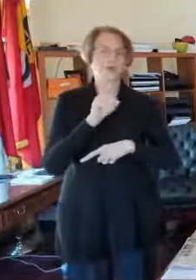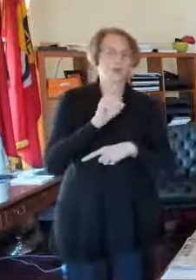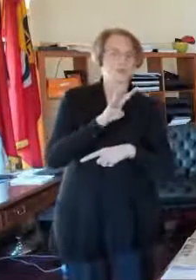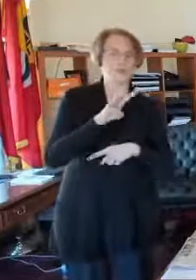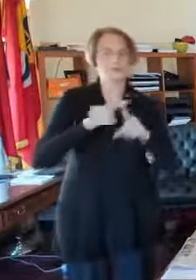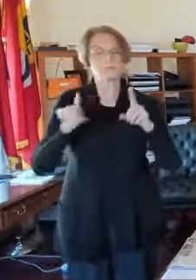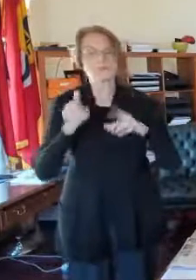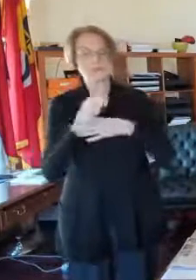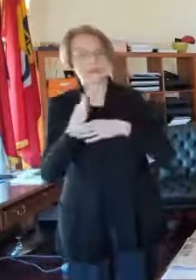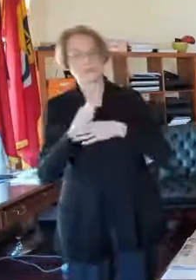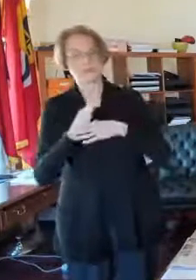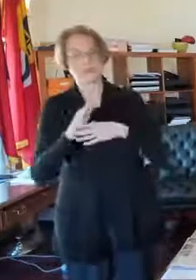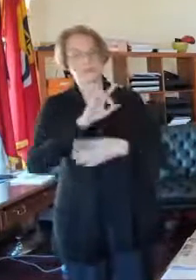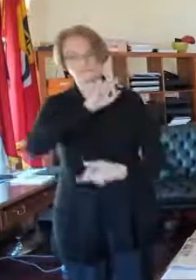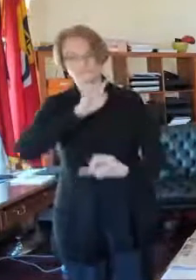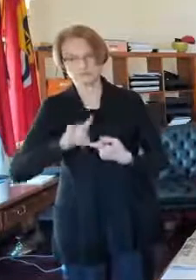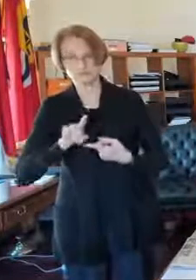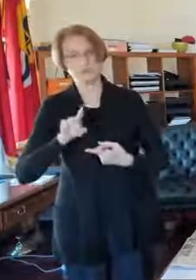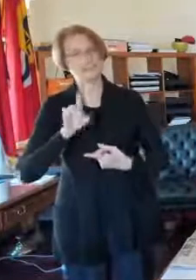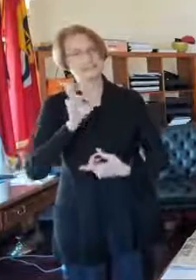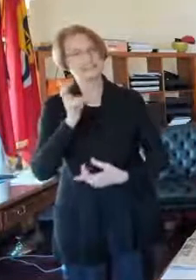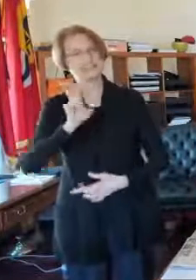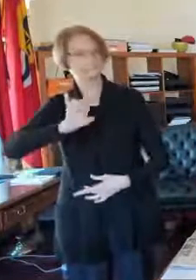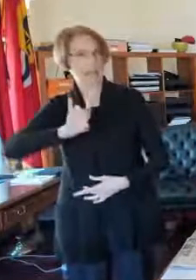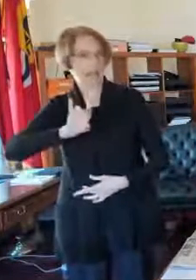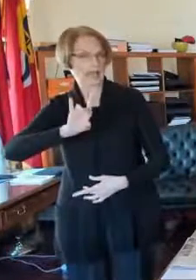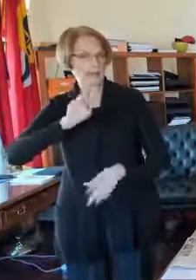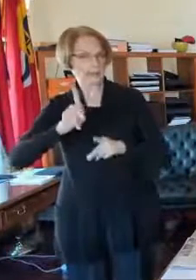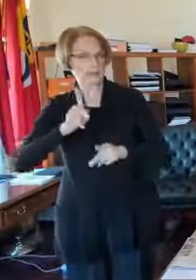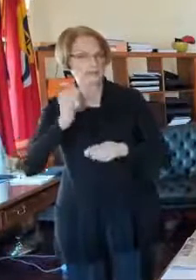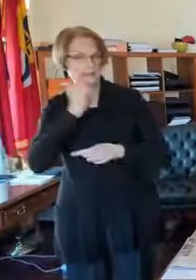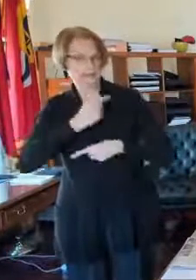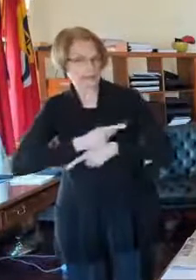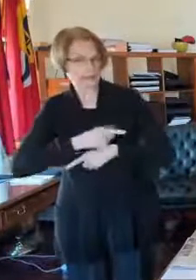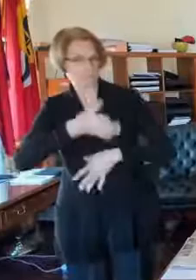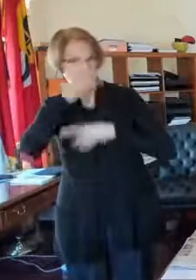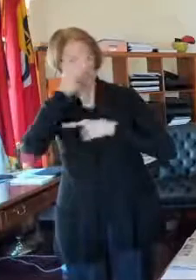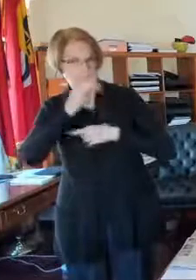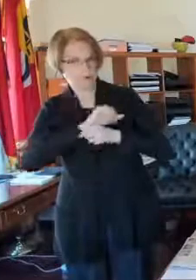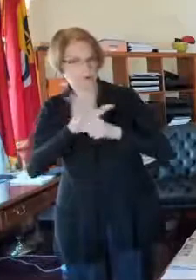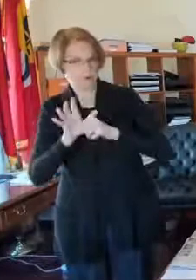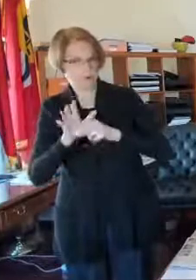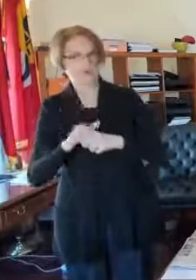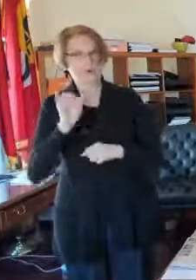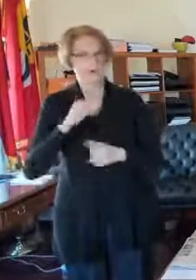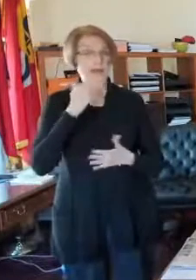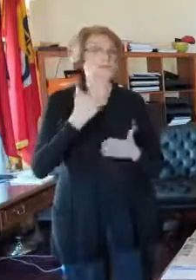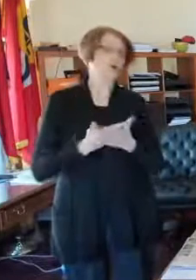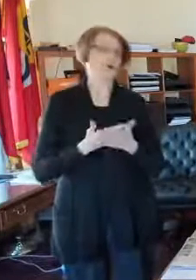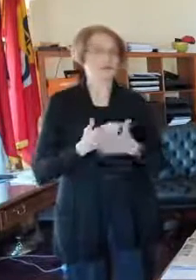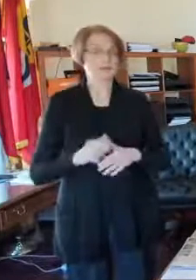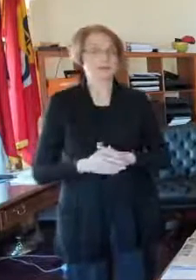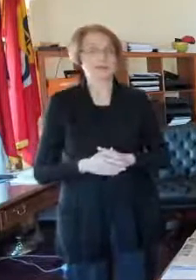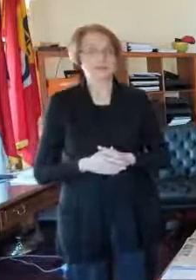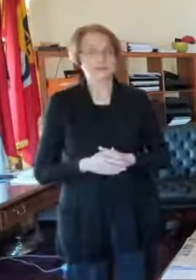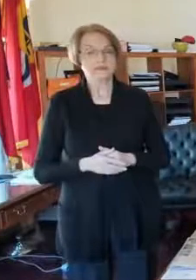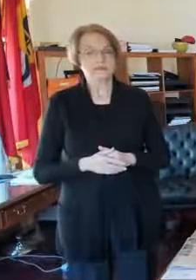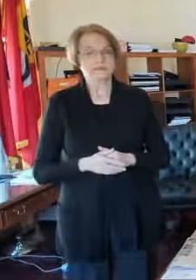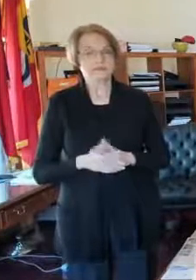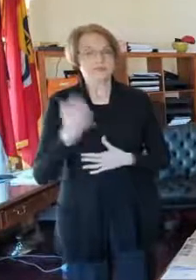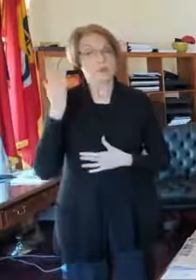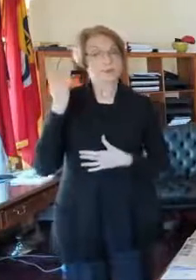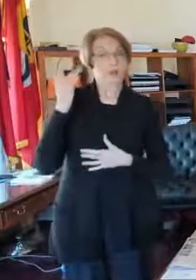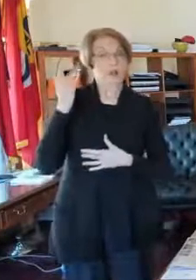down to about 78 cases per day. That's good. It's, it's certainly a result